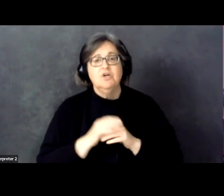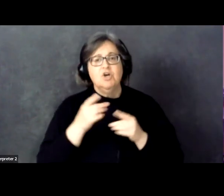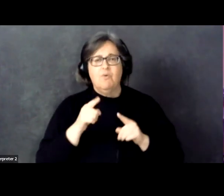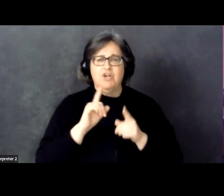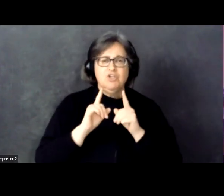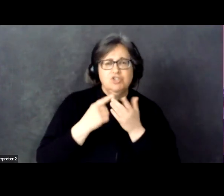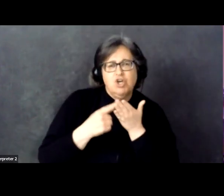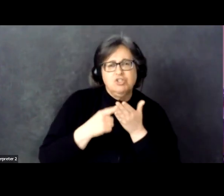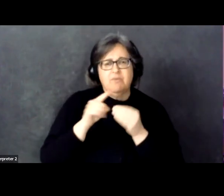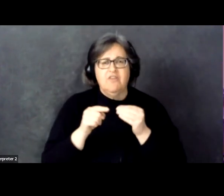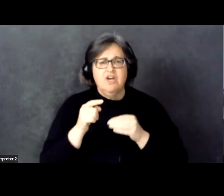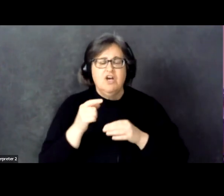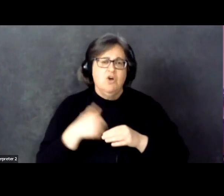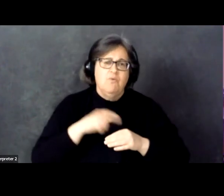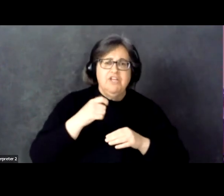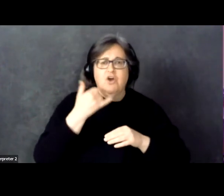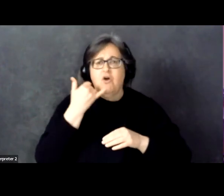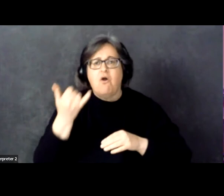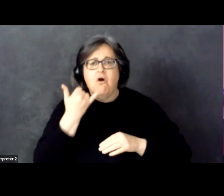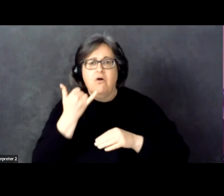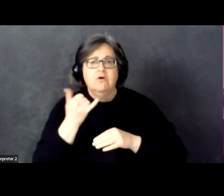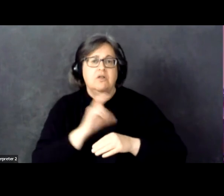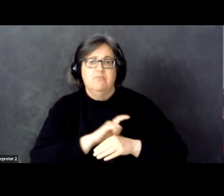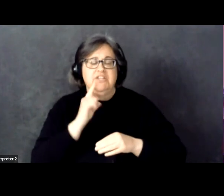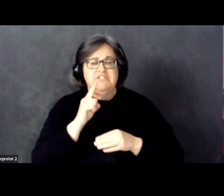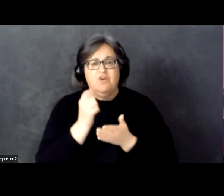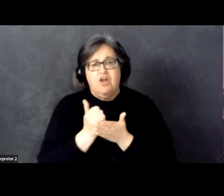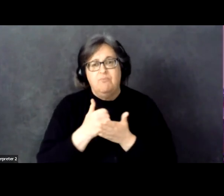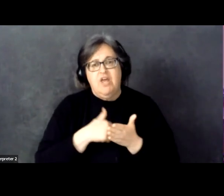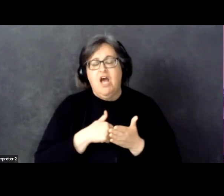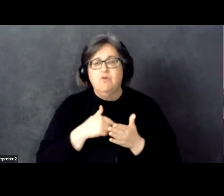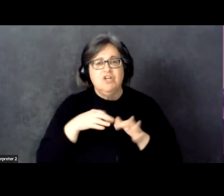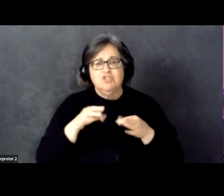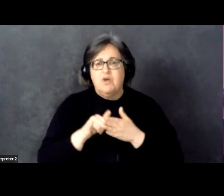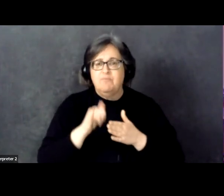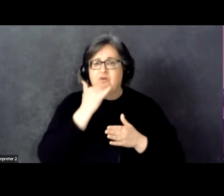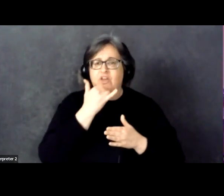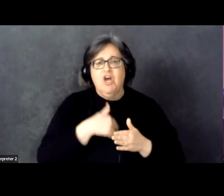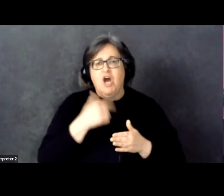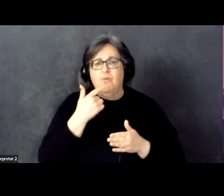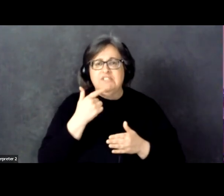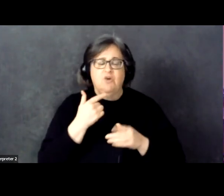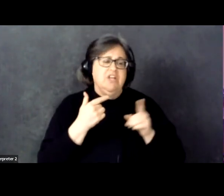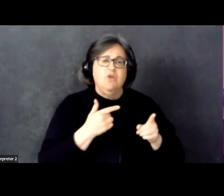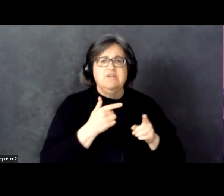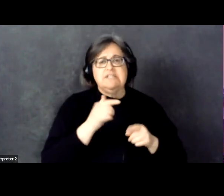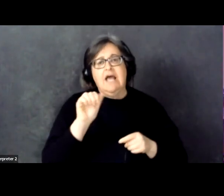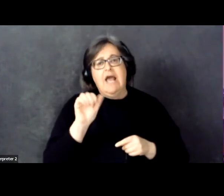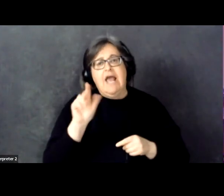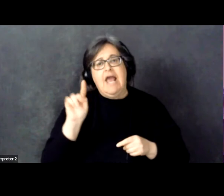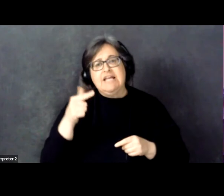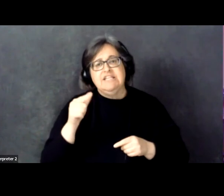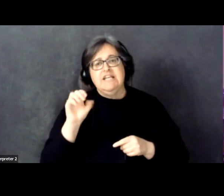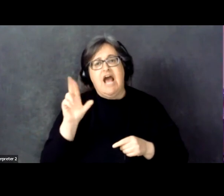talk about the times we had to call the police for help, I would describe it incorrectly, using terms like he was acting out or he was having